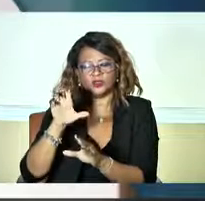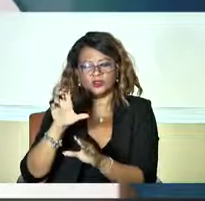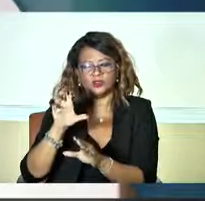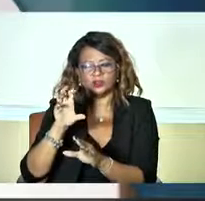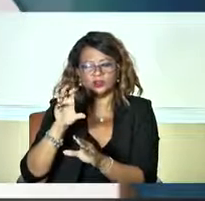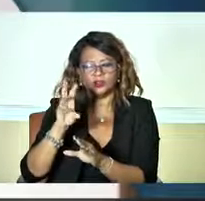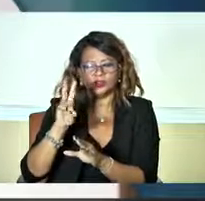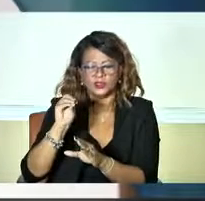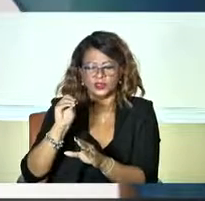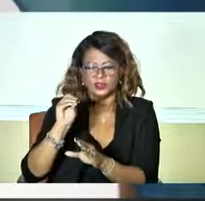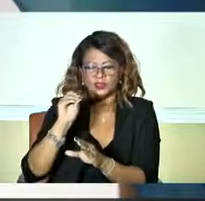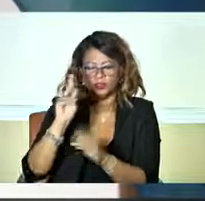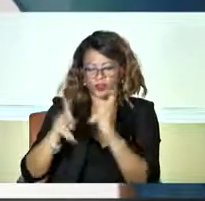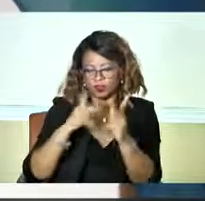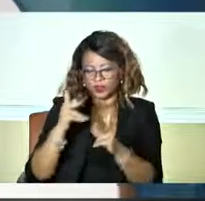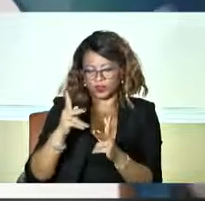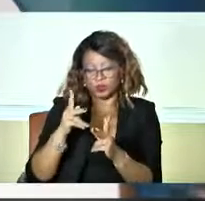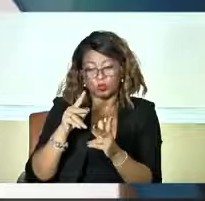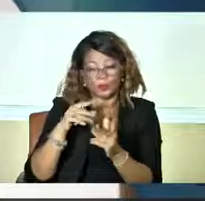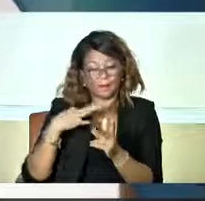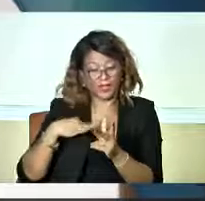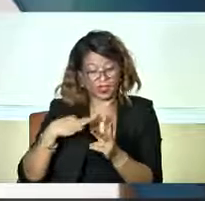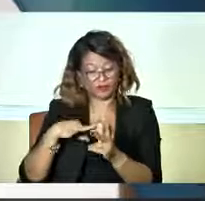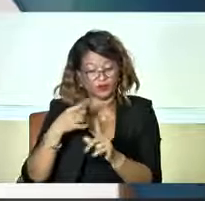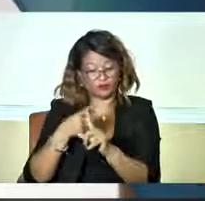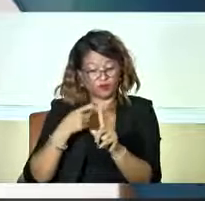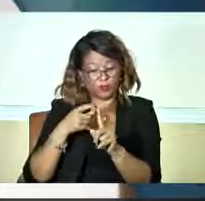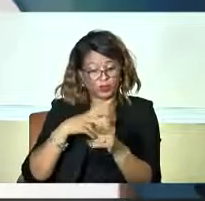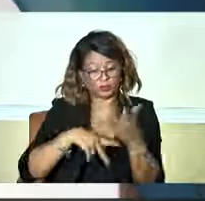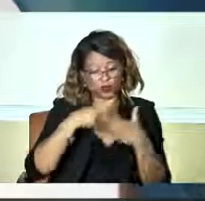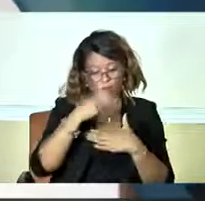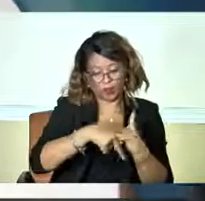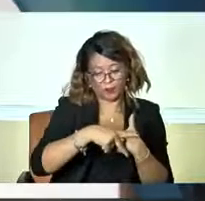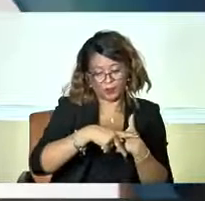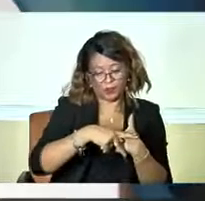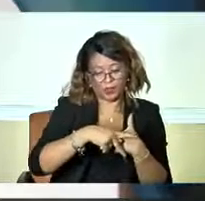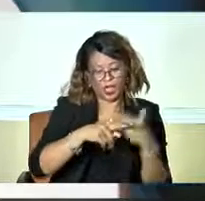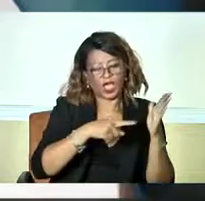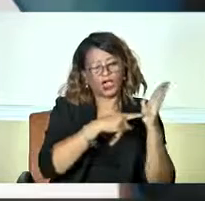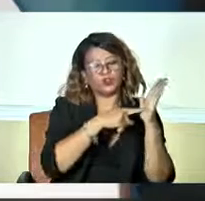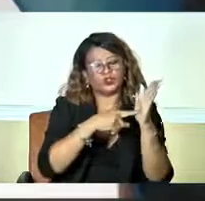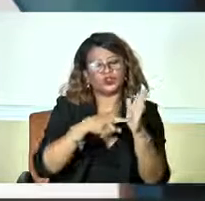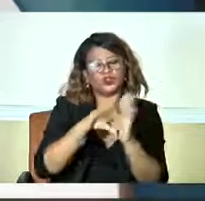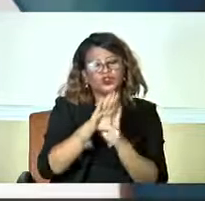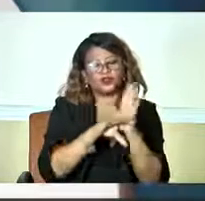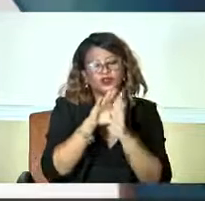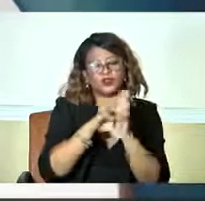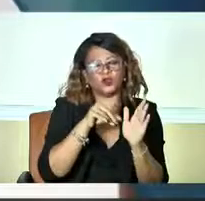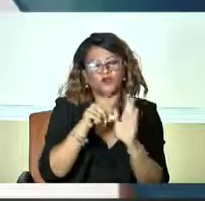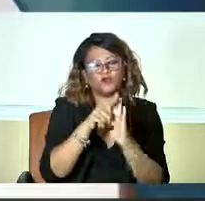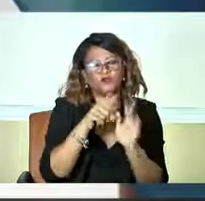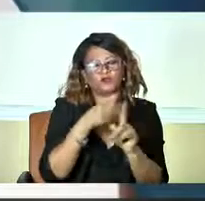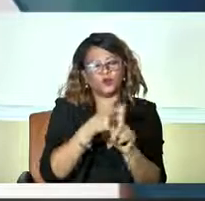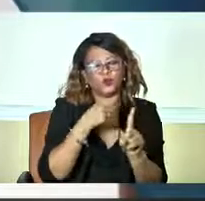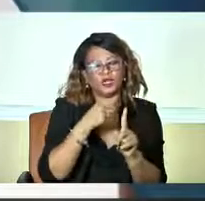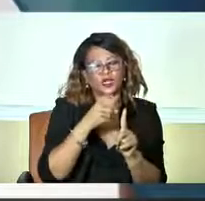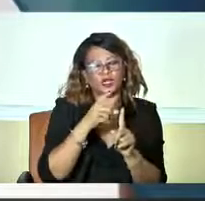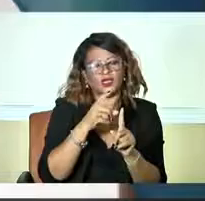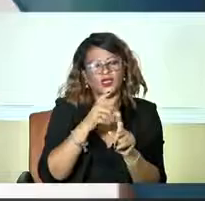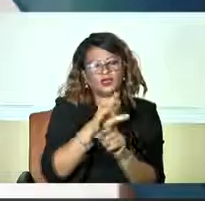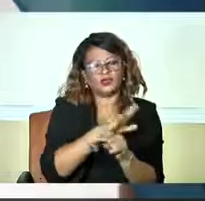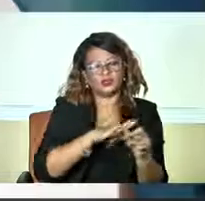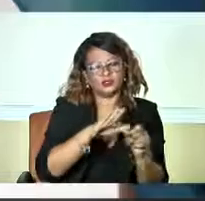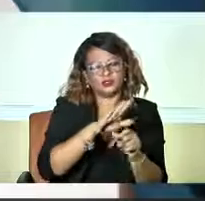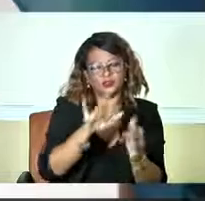26,760 persons who would have benefited from this program. I want to show you a video from one of our